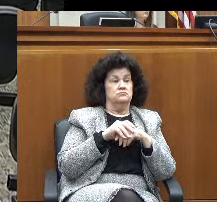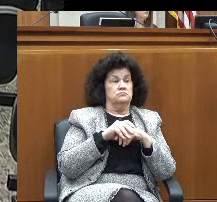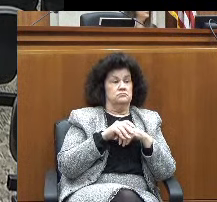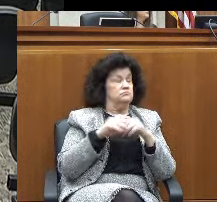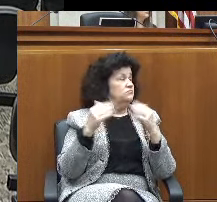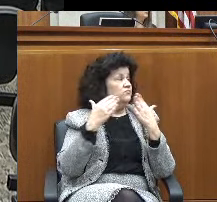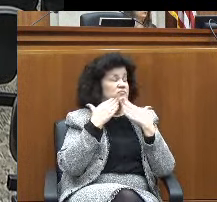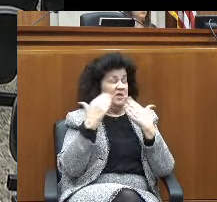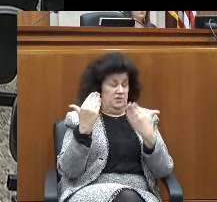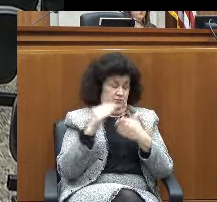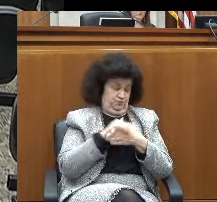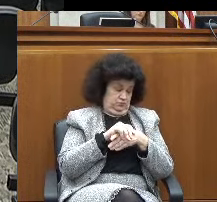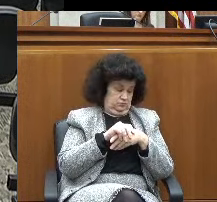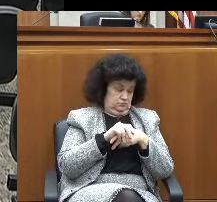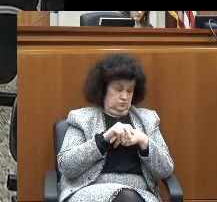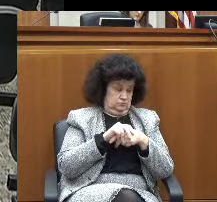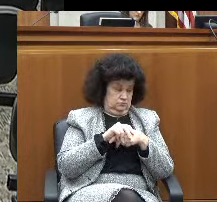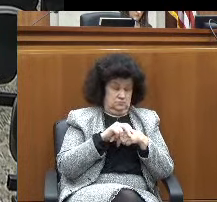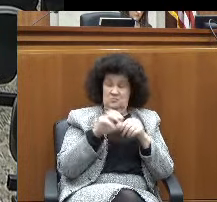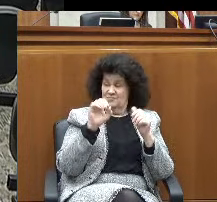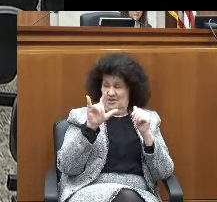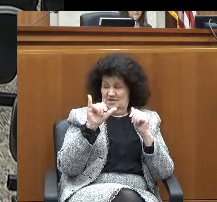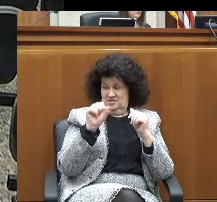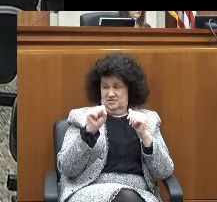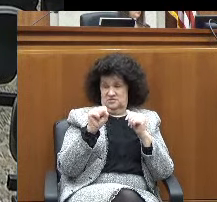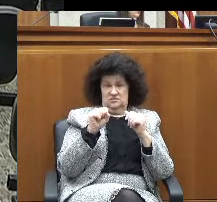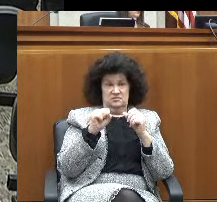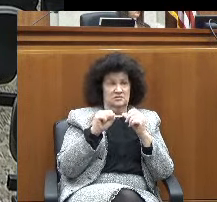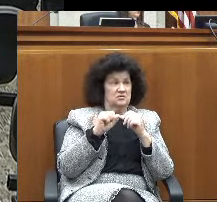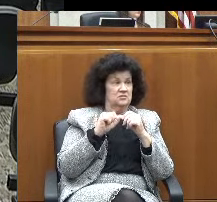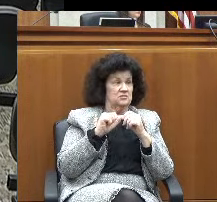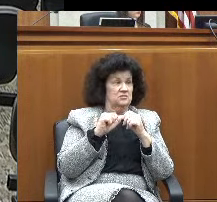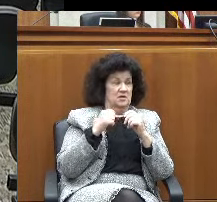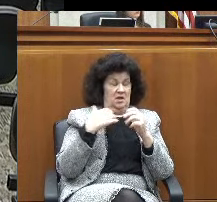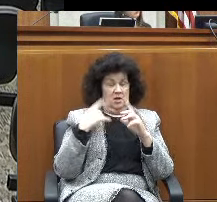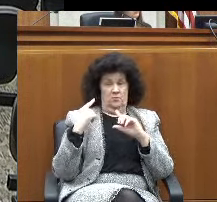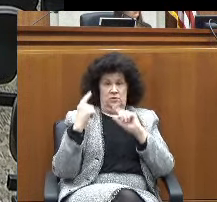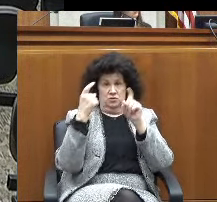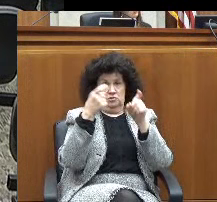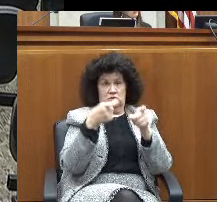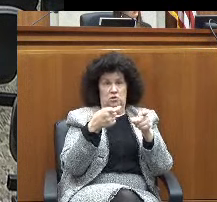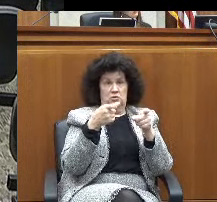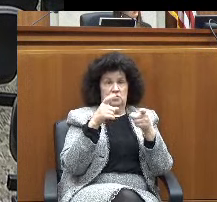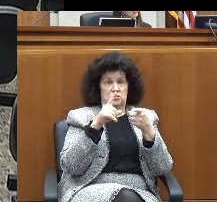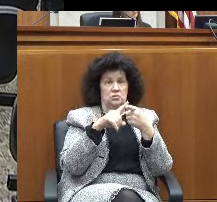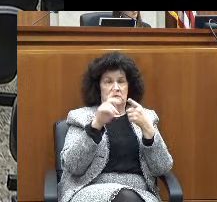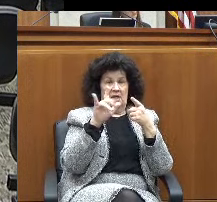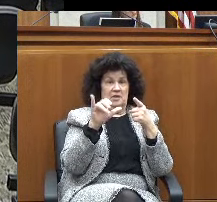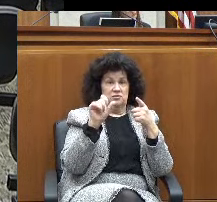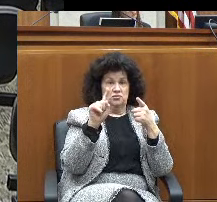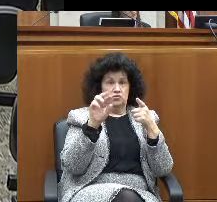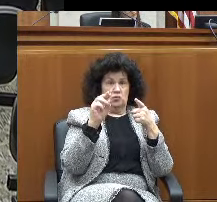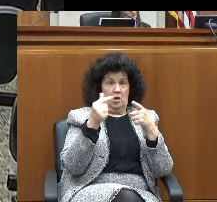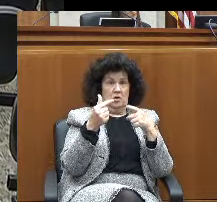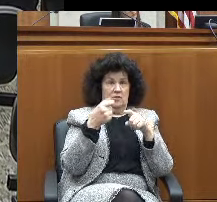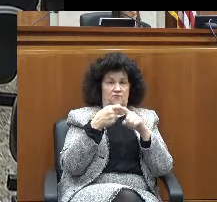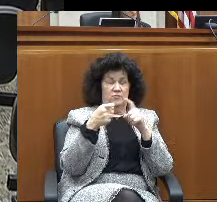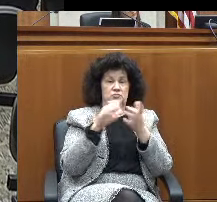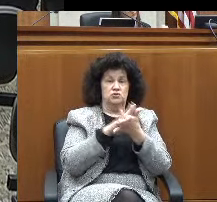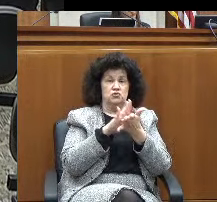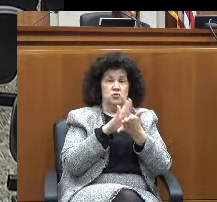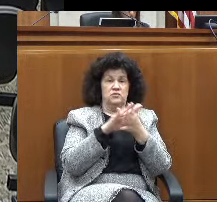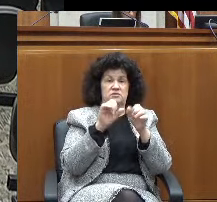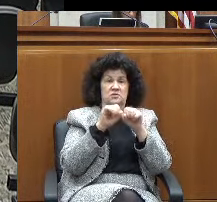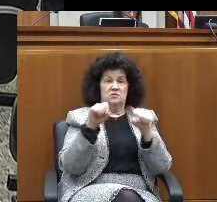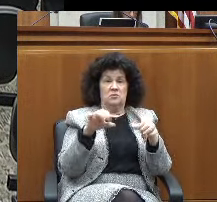So thank you, Ms. Ellis. Yes, I'll turn this over to Kelly Stonks from our Student System Relations team